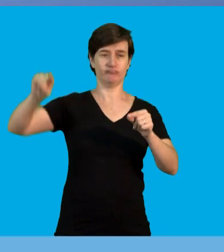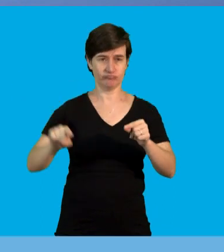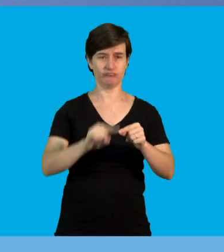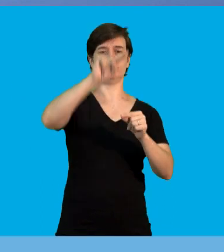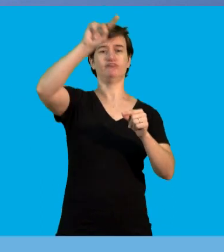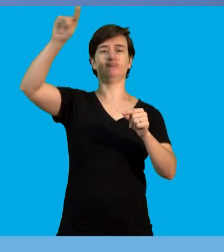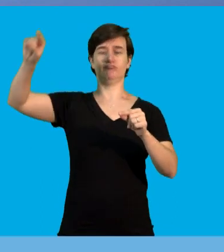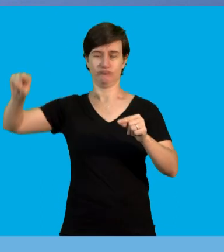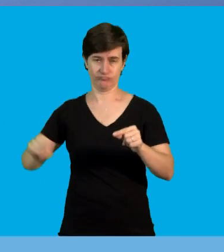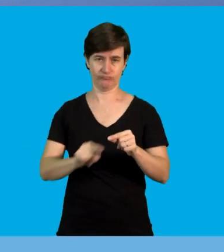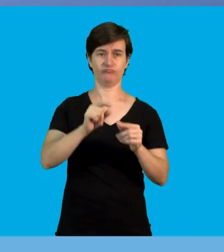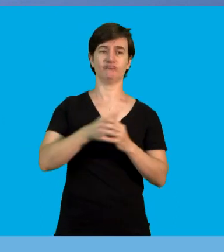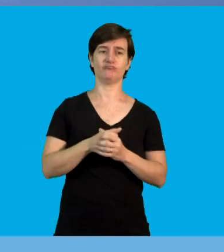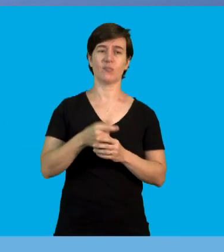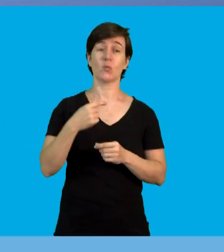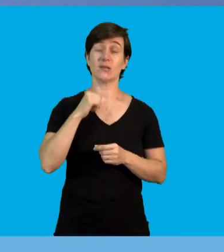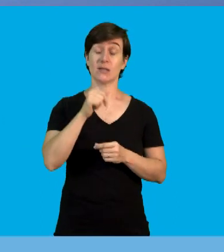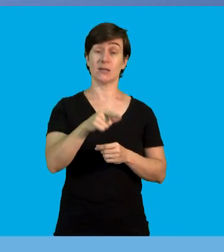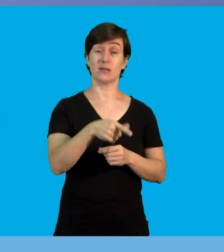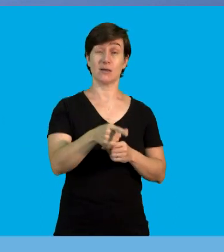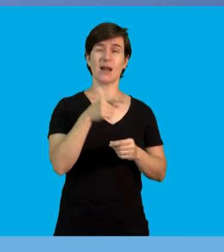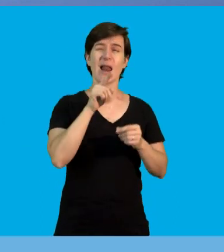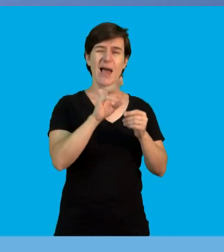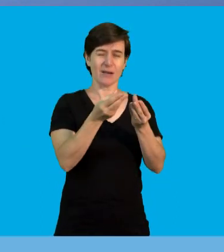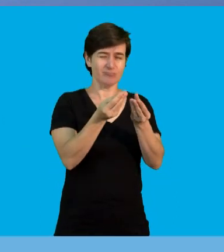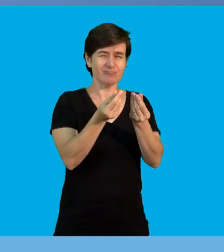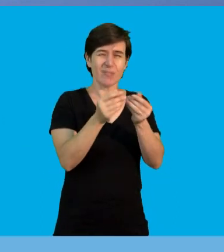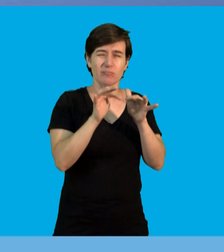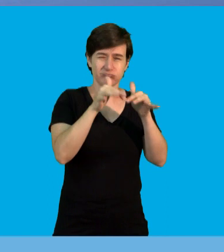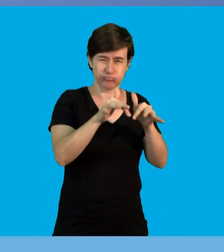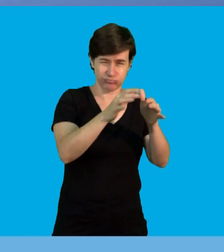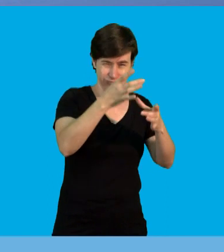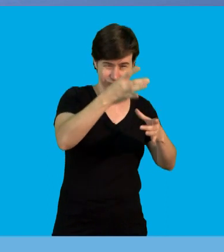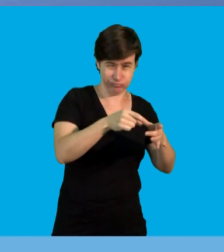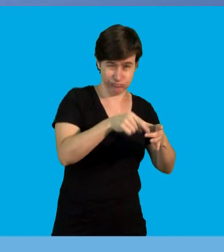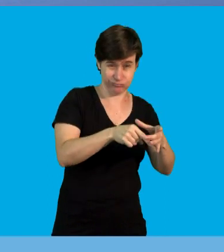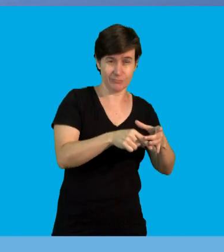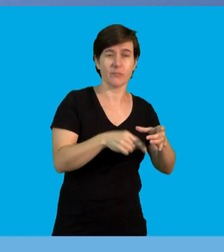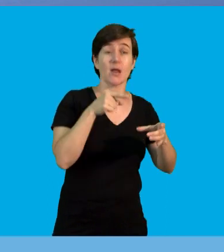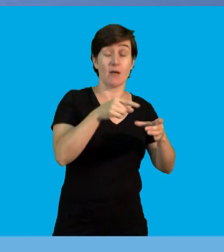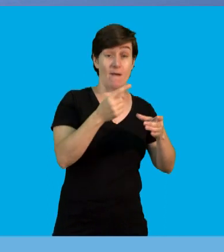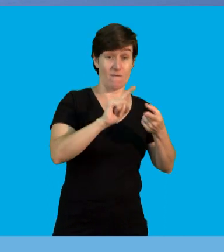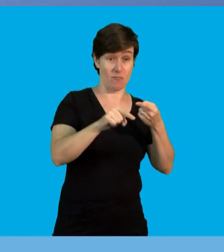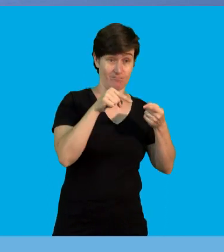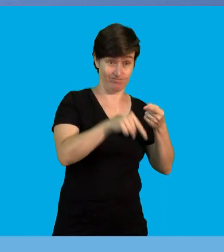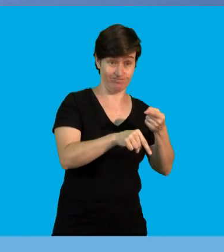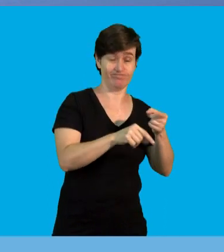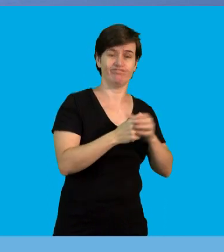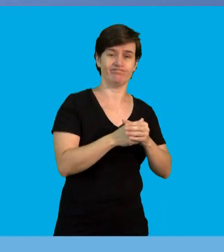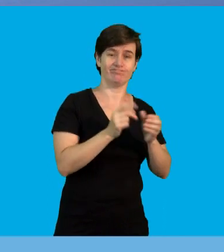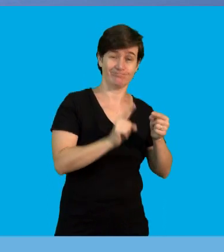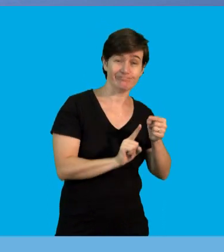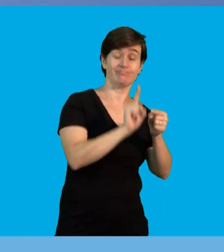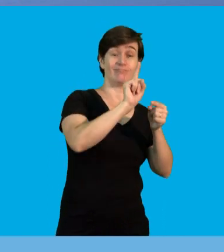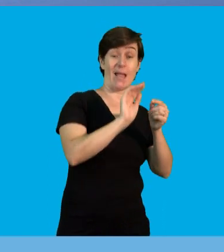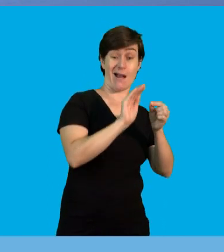are going to be moving through the electrolyte, as we have said that this is the solution that is used to conduct the electricity. And